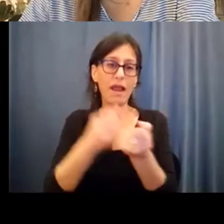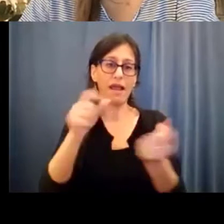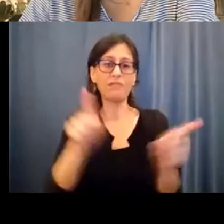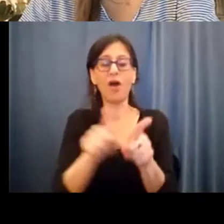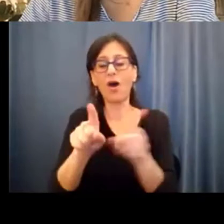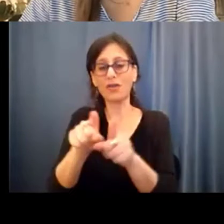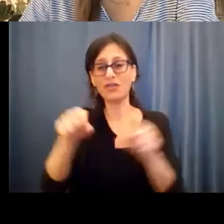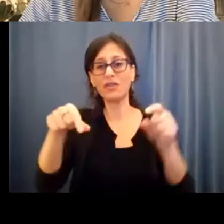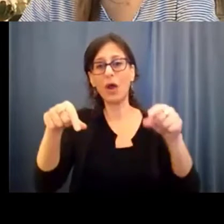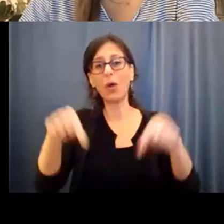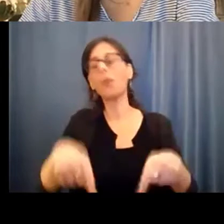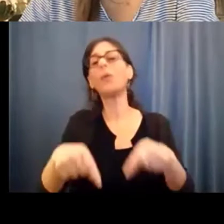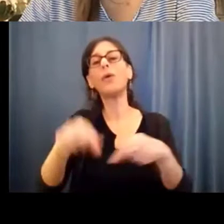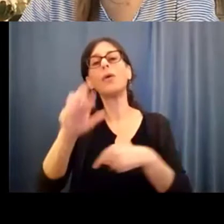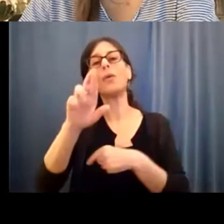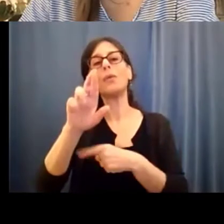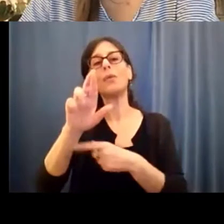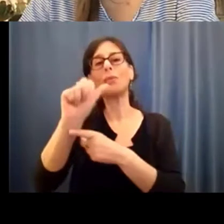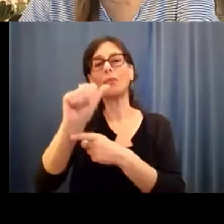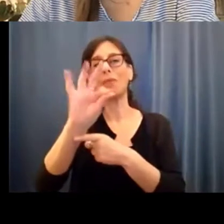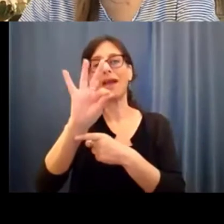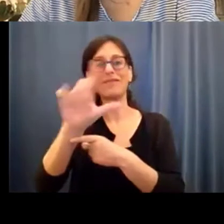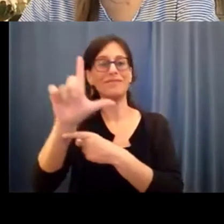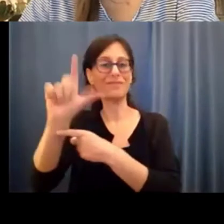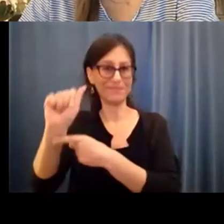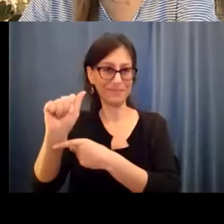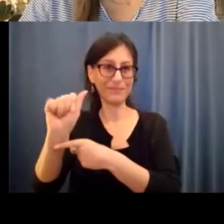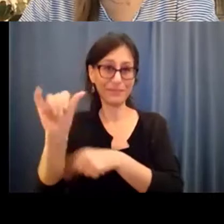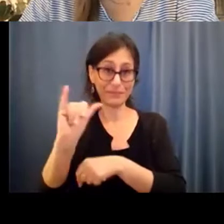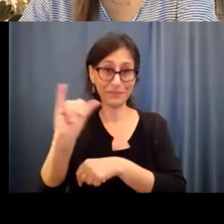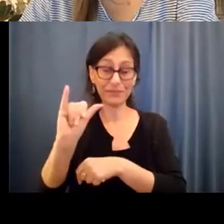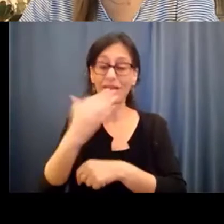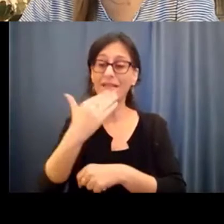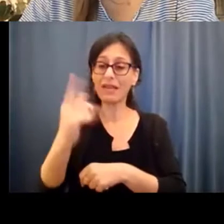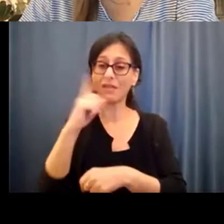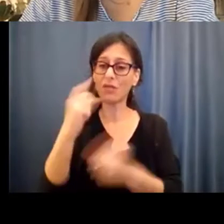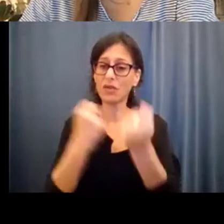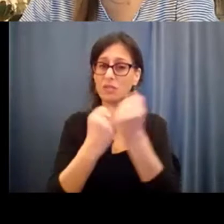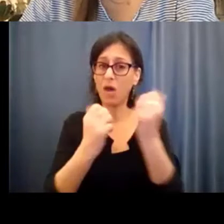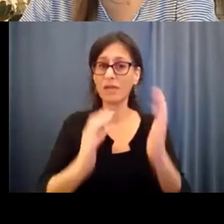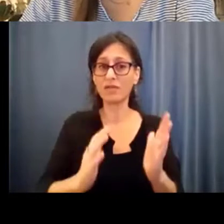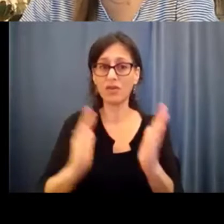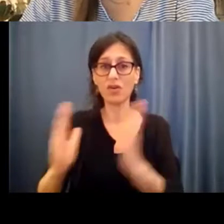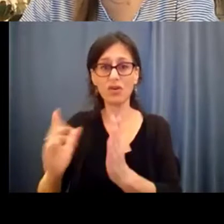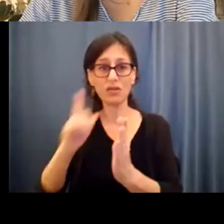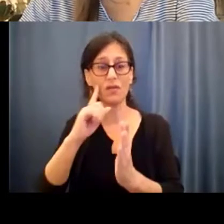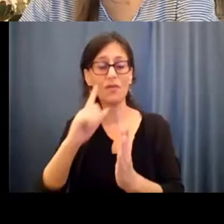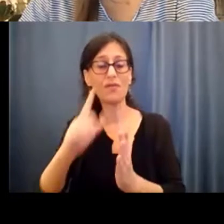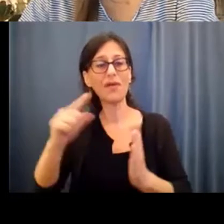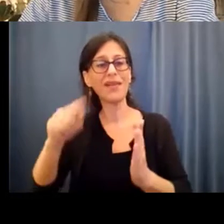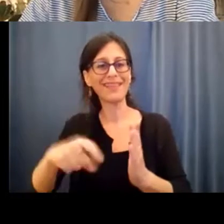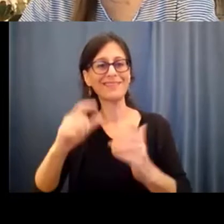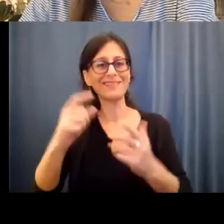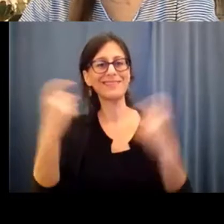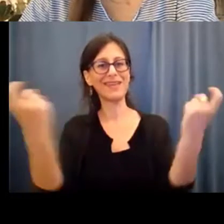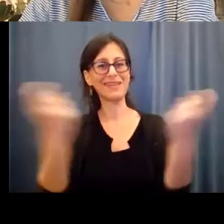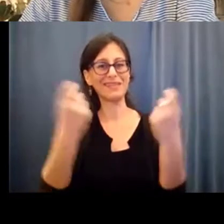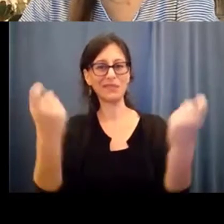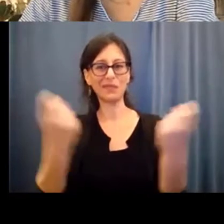ReelAbilities LA. So thank you again so much, and thank all the sponsors of LA ReelAbilities Film